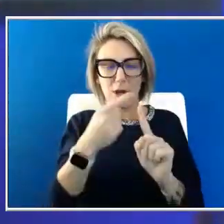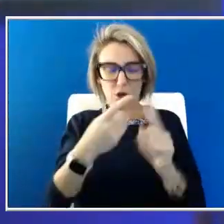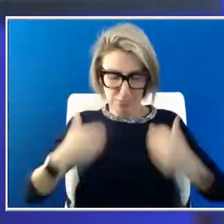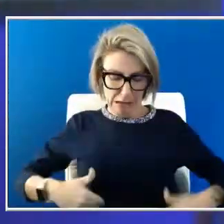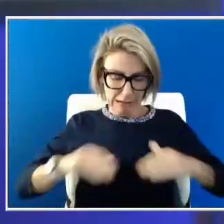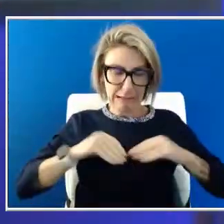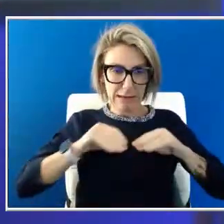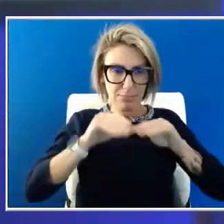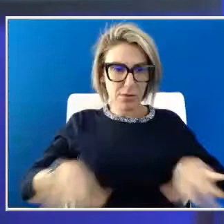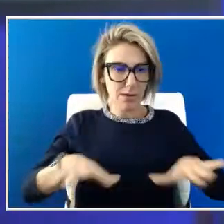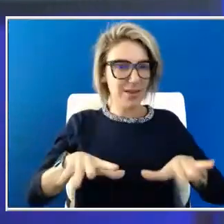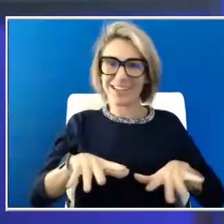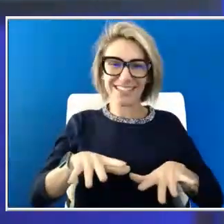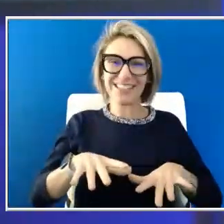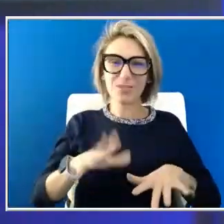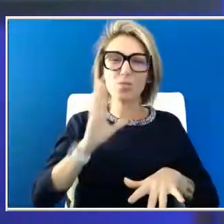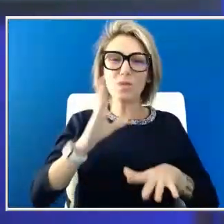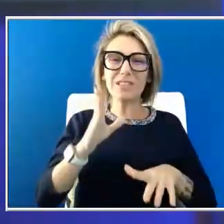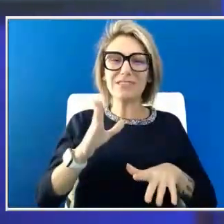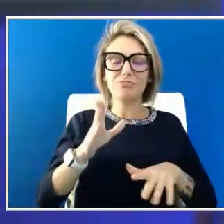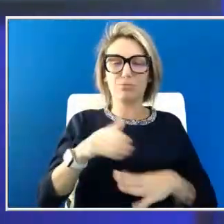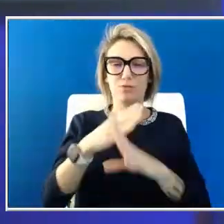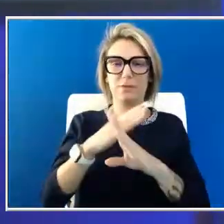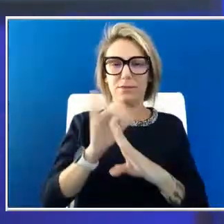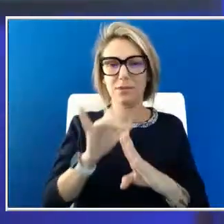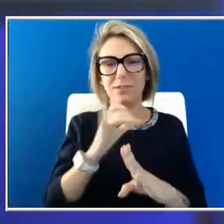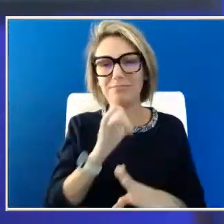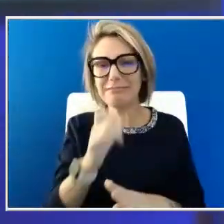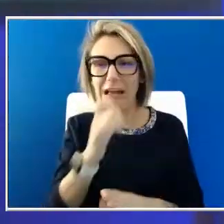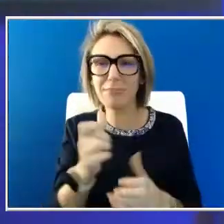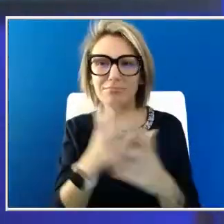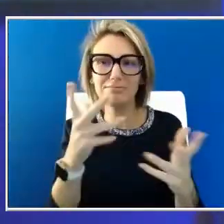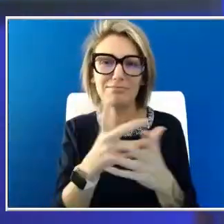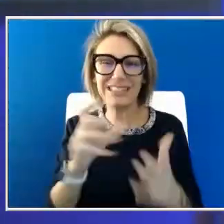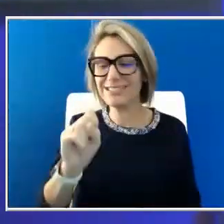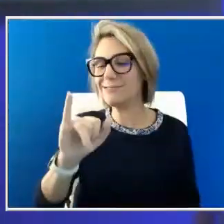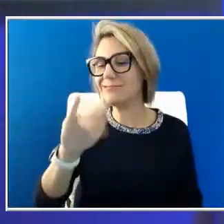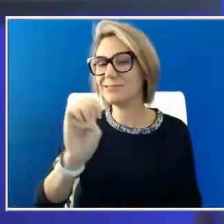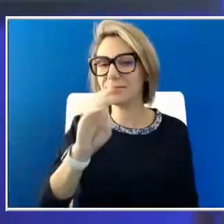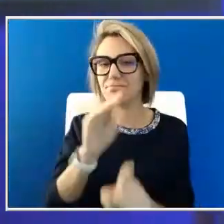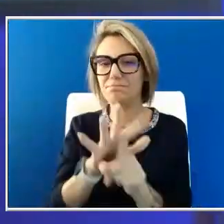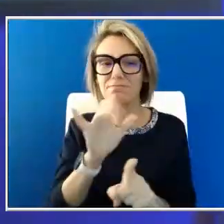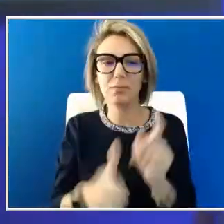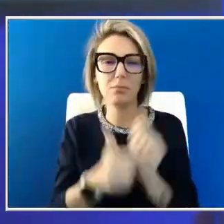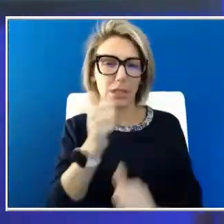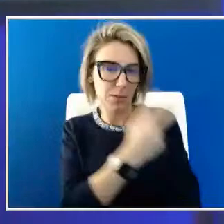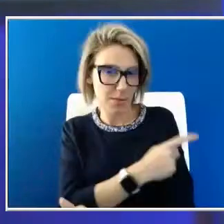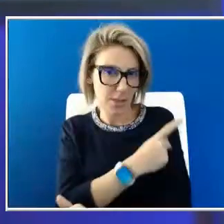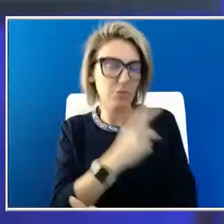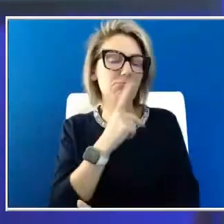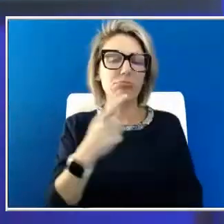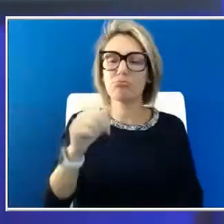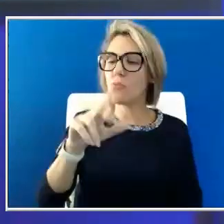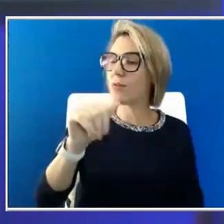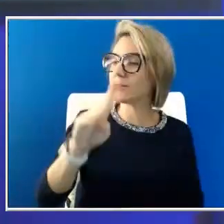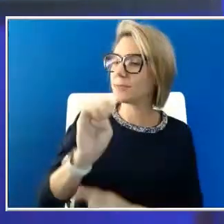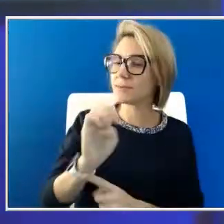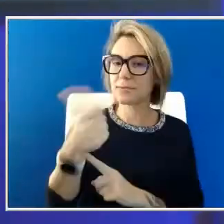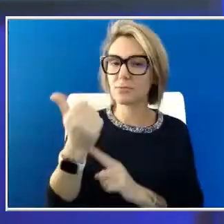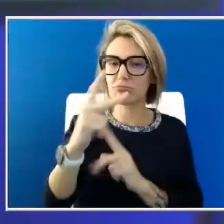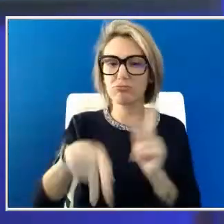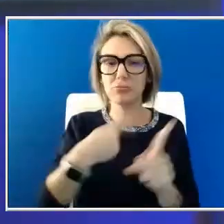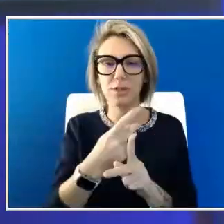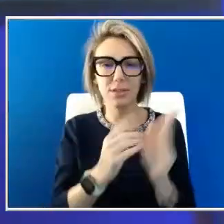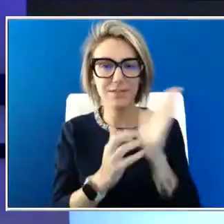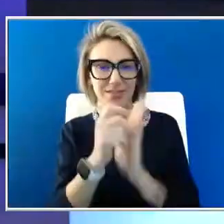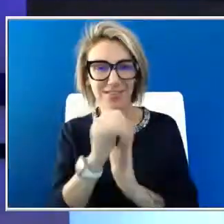tissue, and therefore it may have less side effects. And so for many patients, prostate cancer and many other types of cancer, that could be a good option to